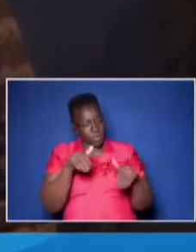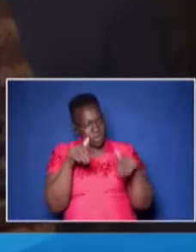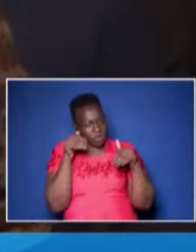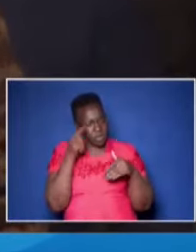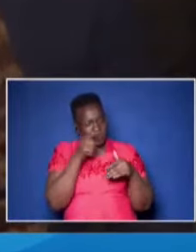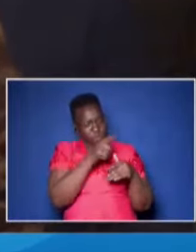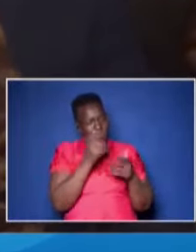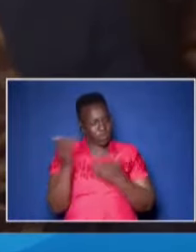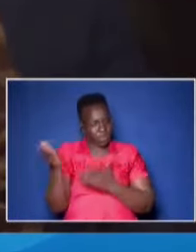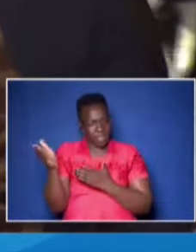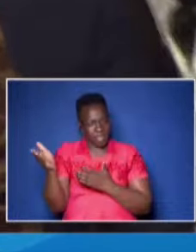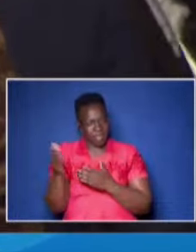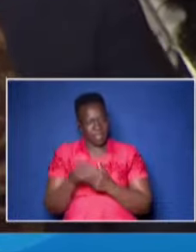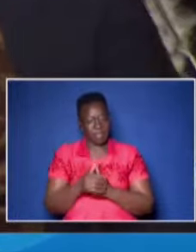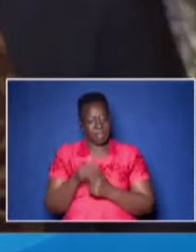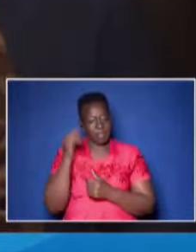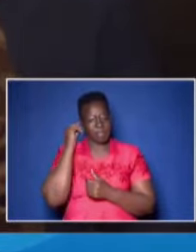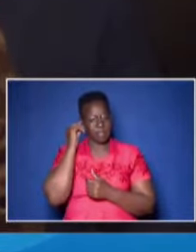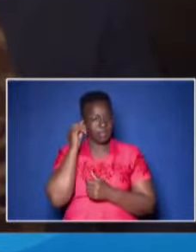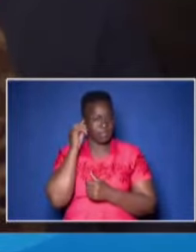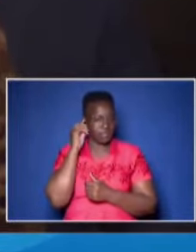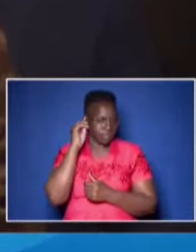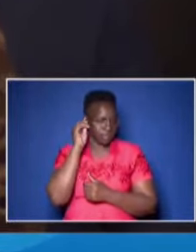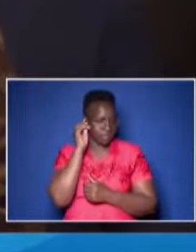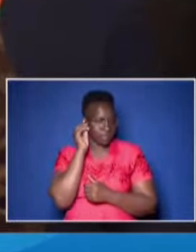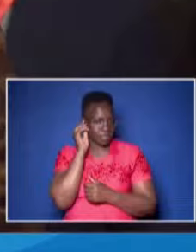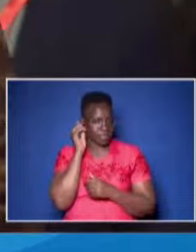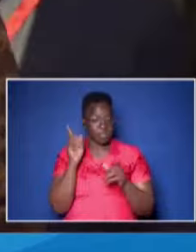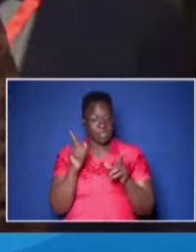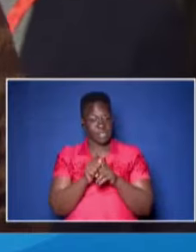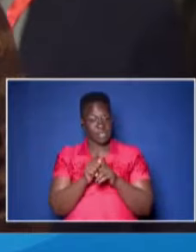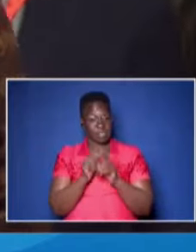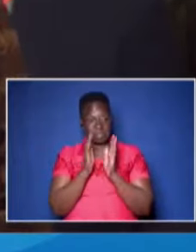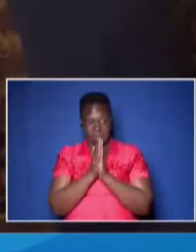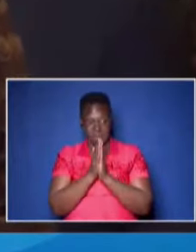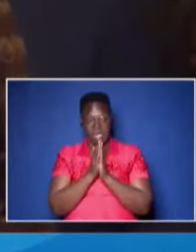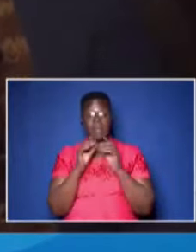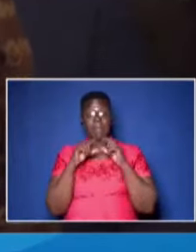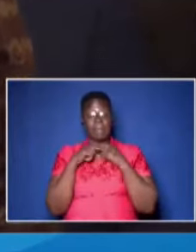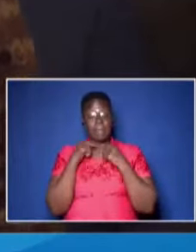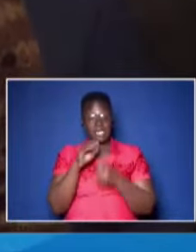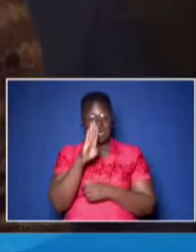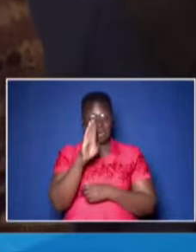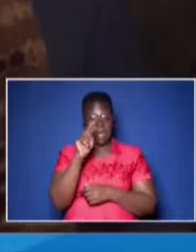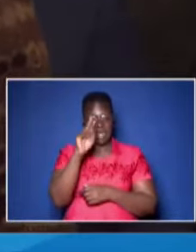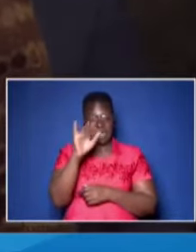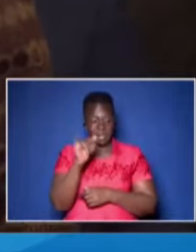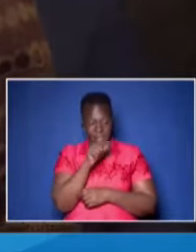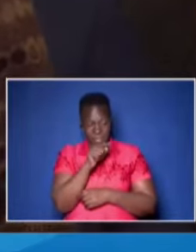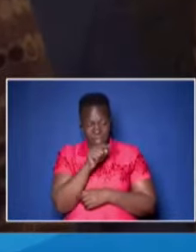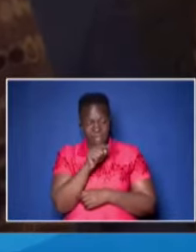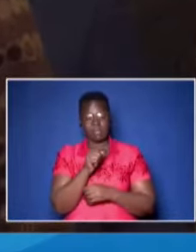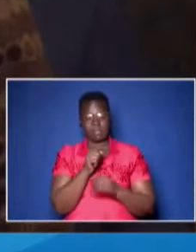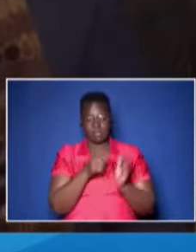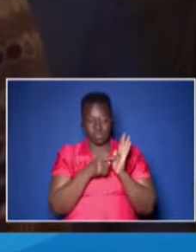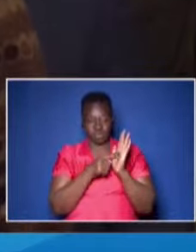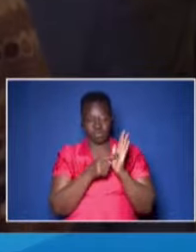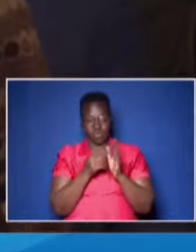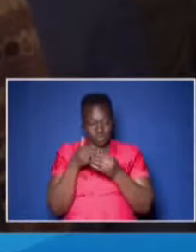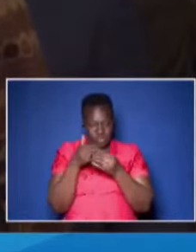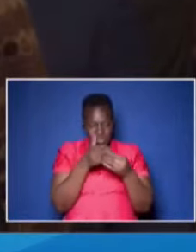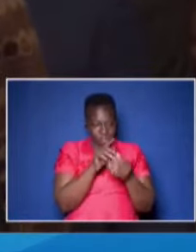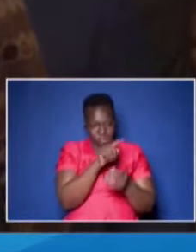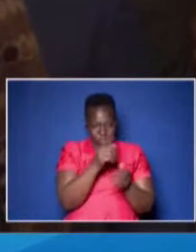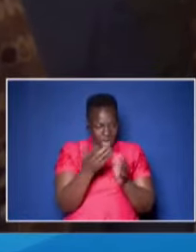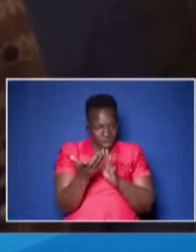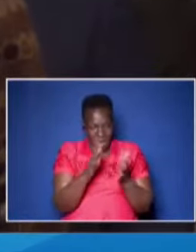over there and God willing Pastor Benny will show you the way